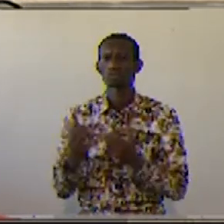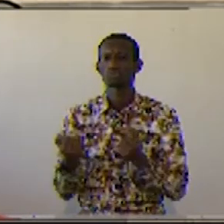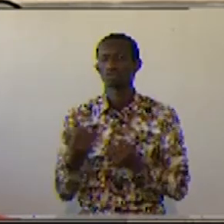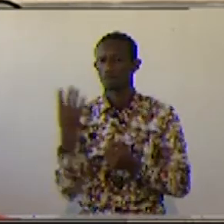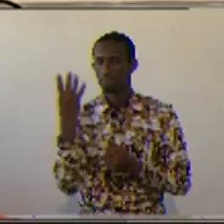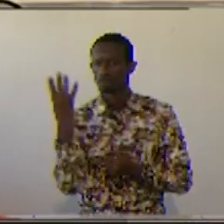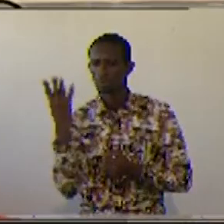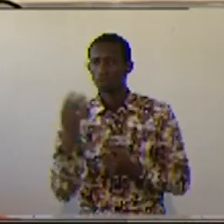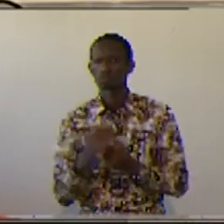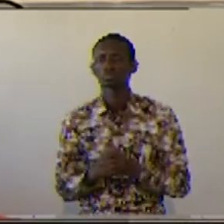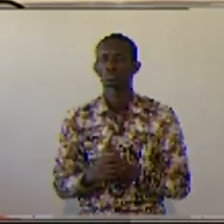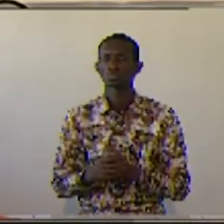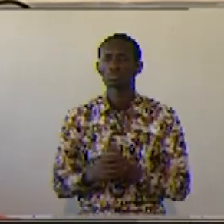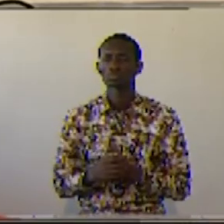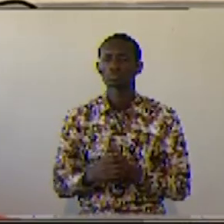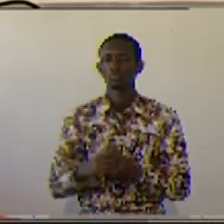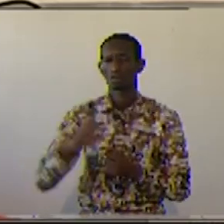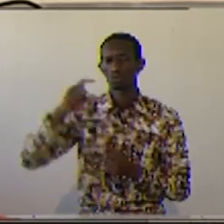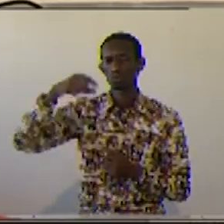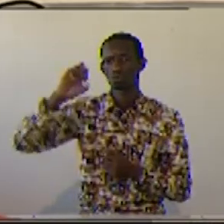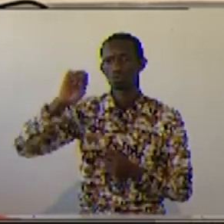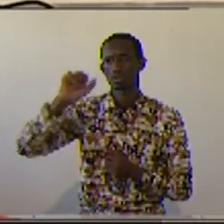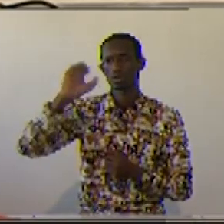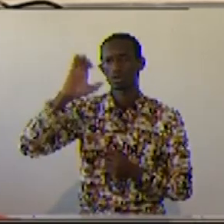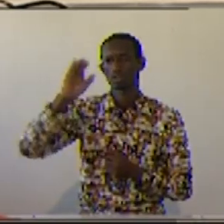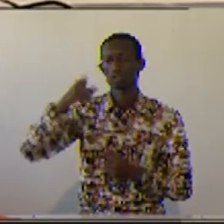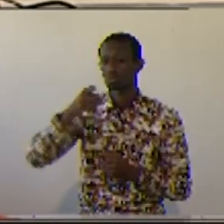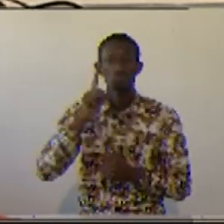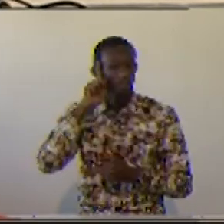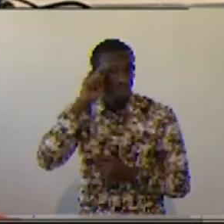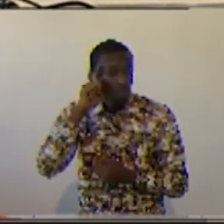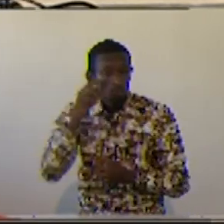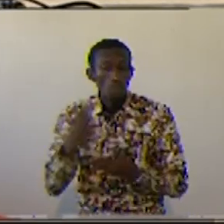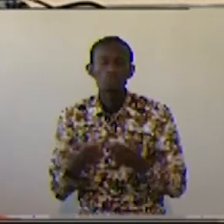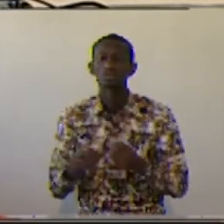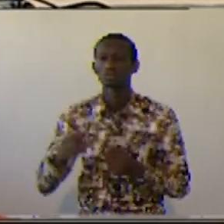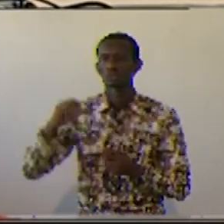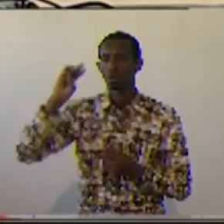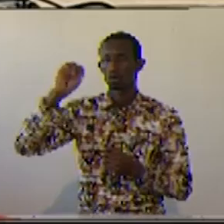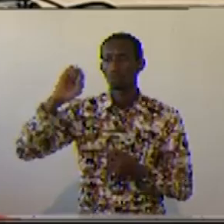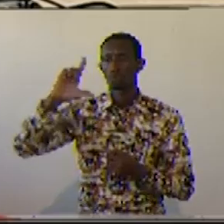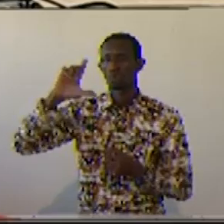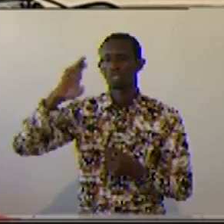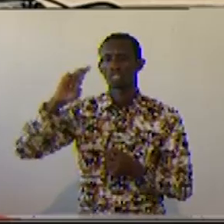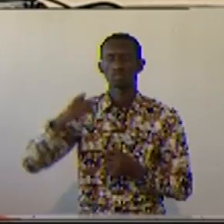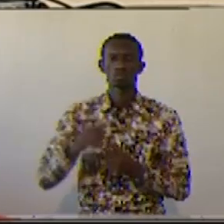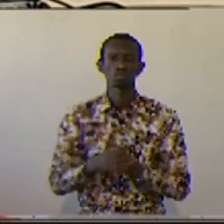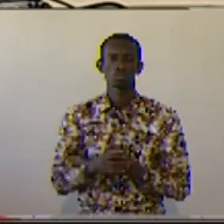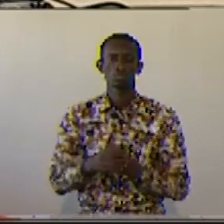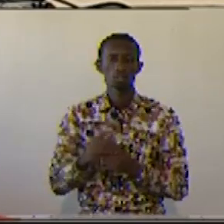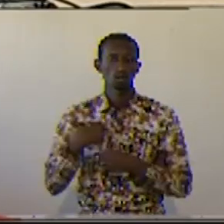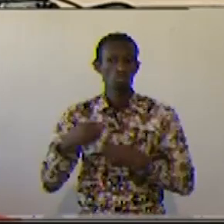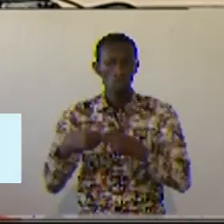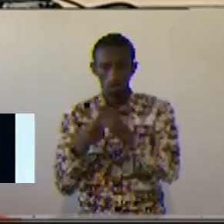acid. Think about the molecular formula of phosphoric acid. I give you some seconds.